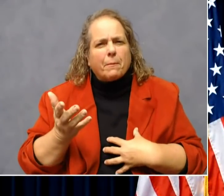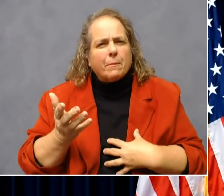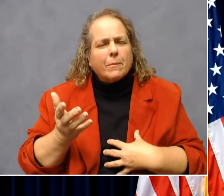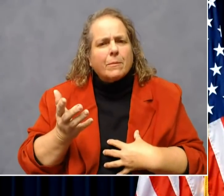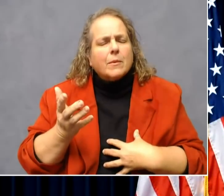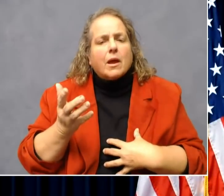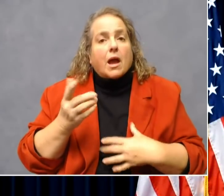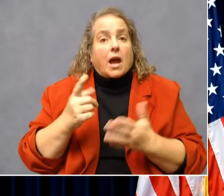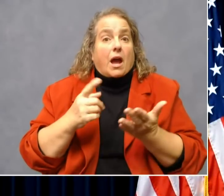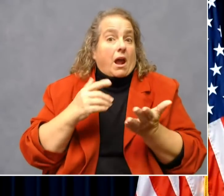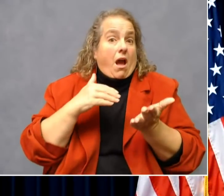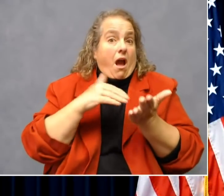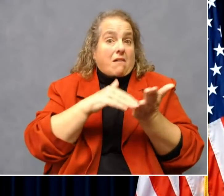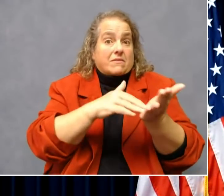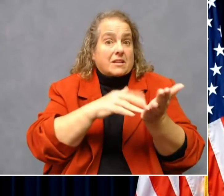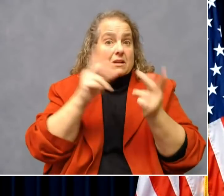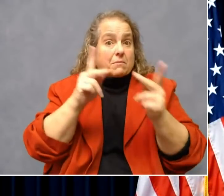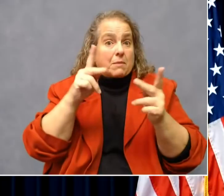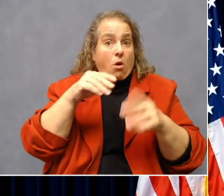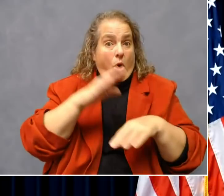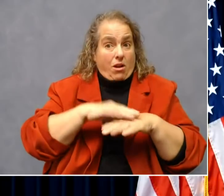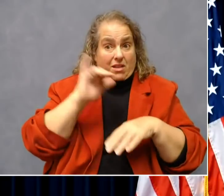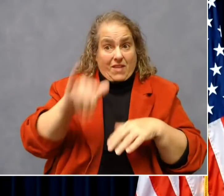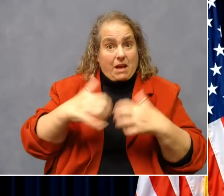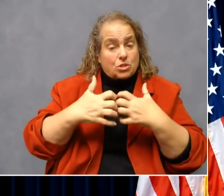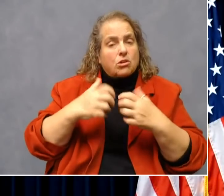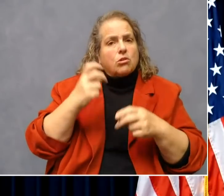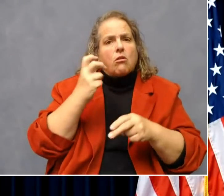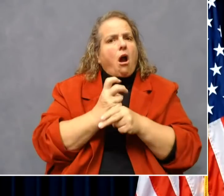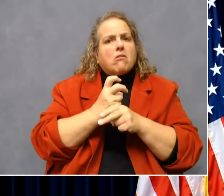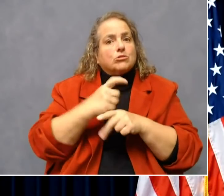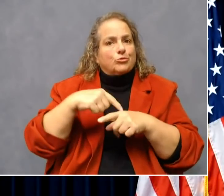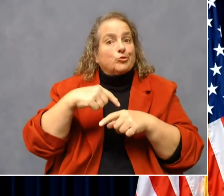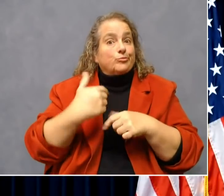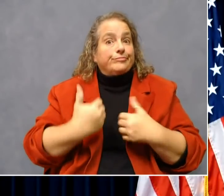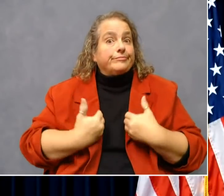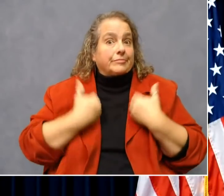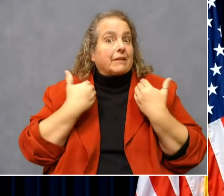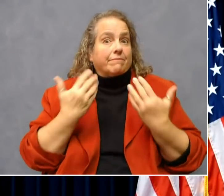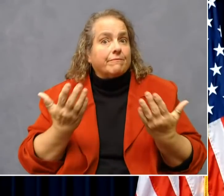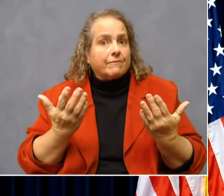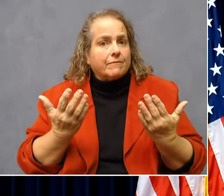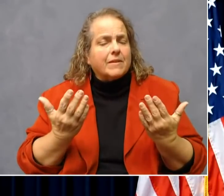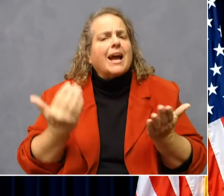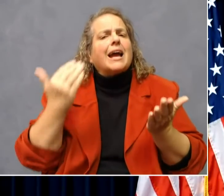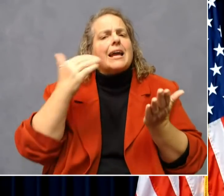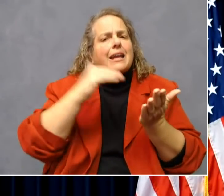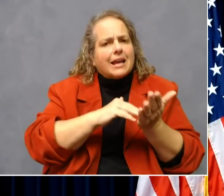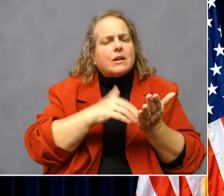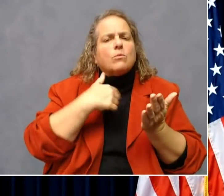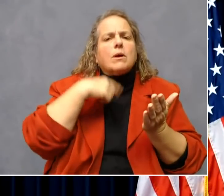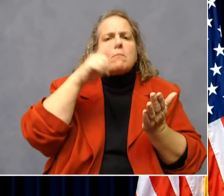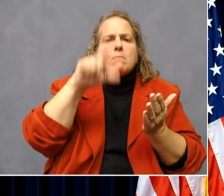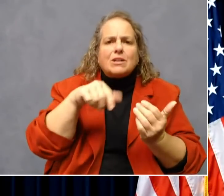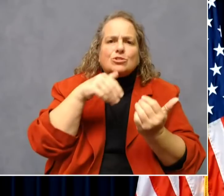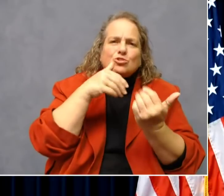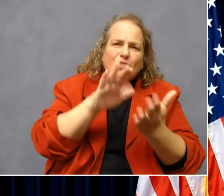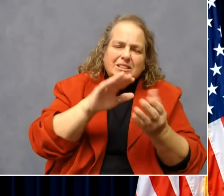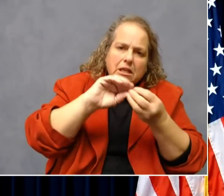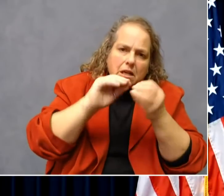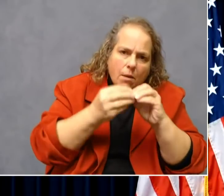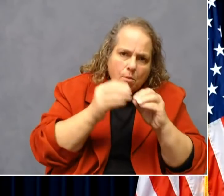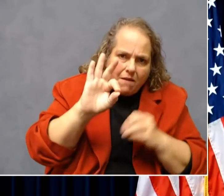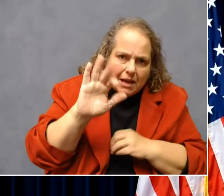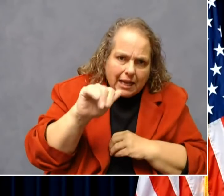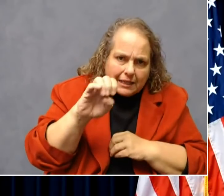So let's again make sure we address the number of cases and do what it takes to protect one another.